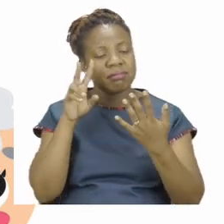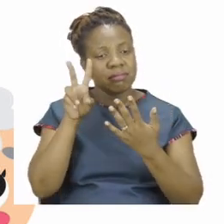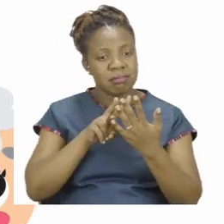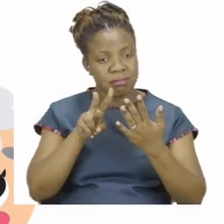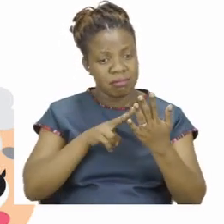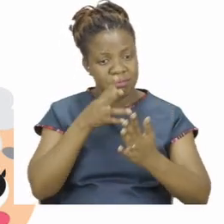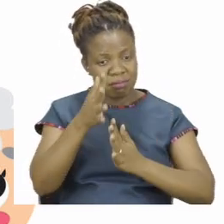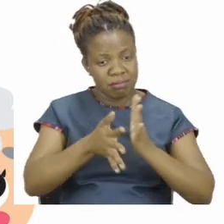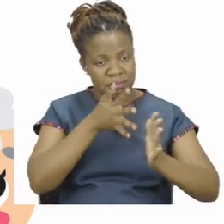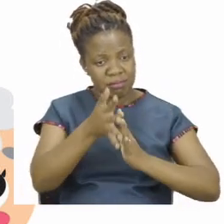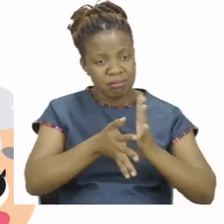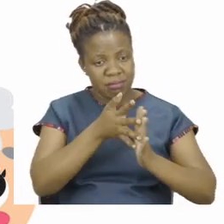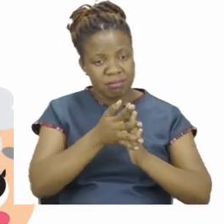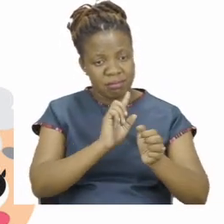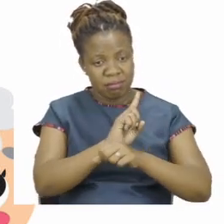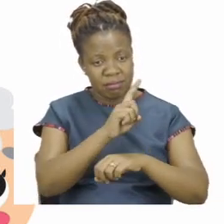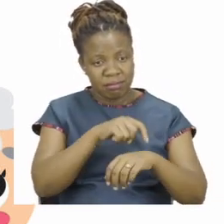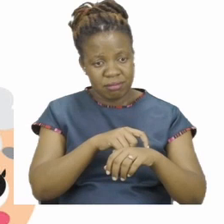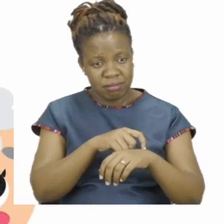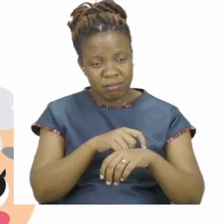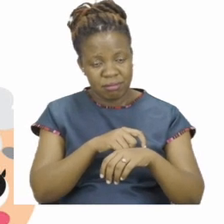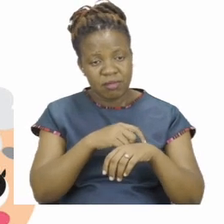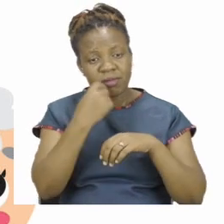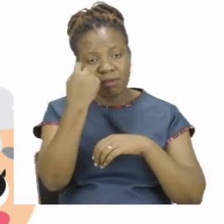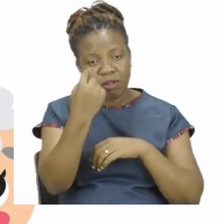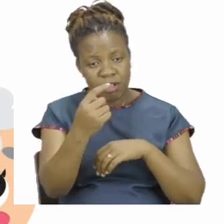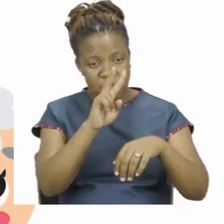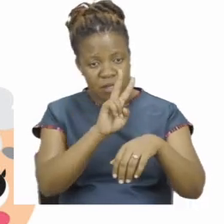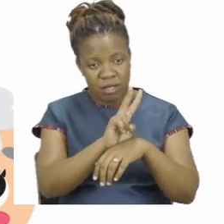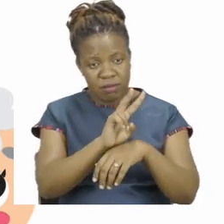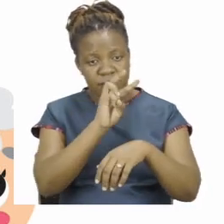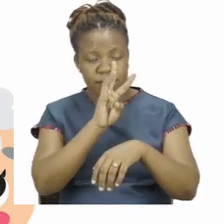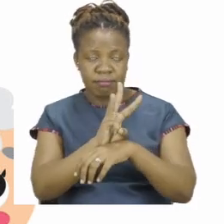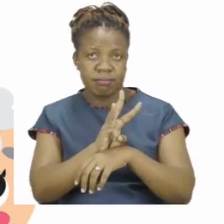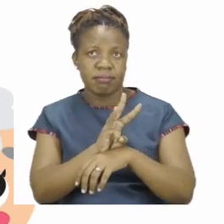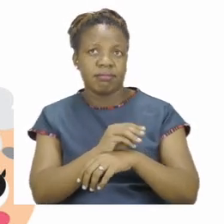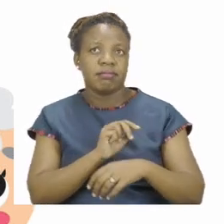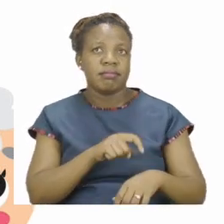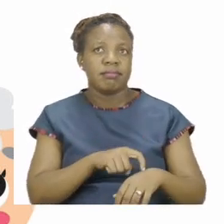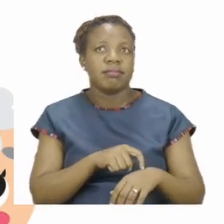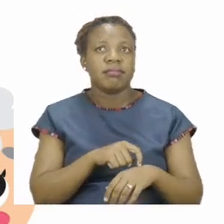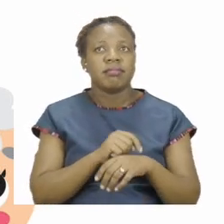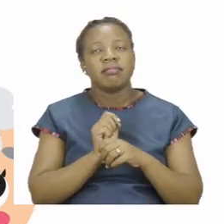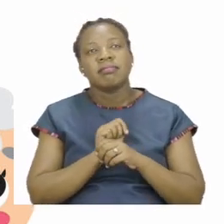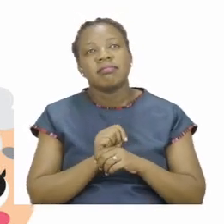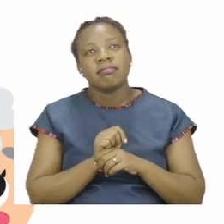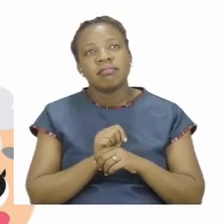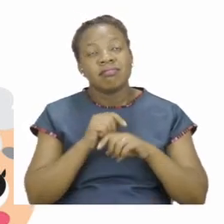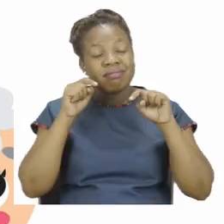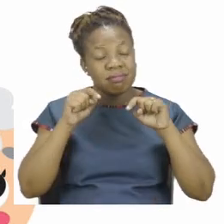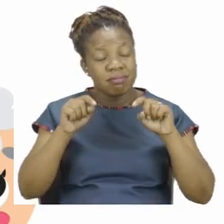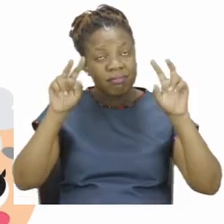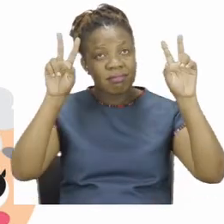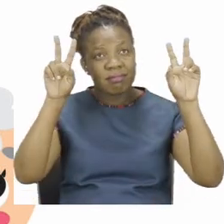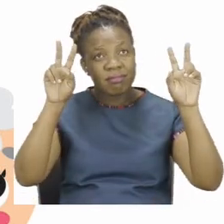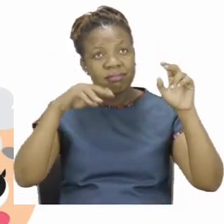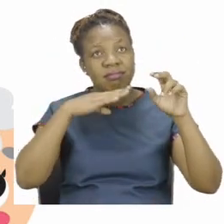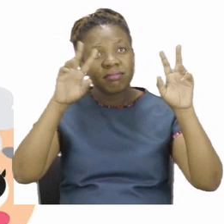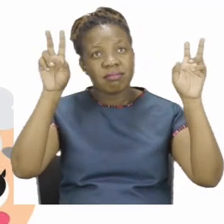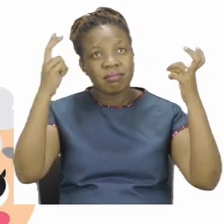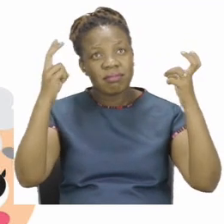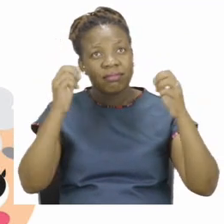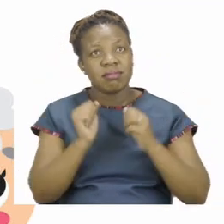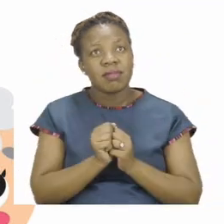then I want you to go back and read it again by yourselves. Today, it's all about Mary had